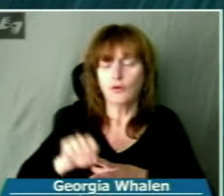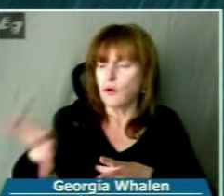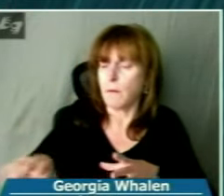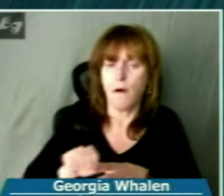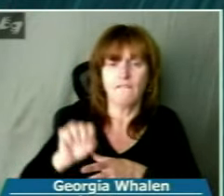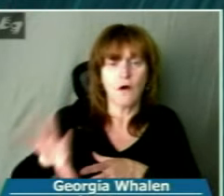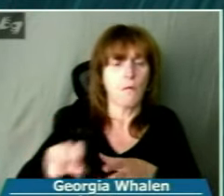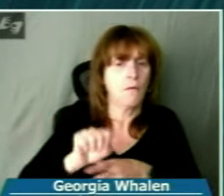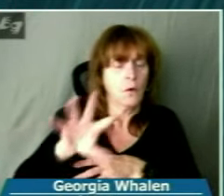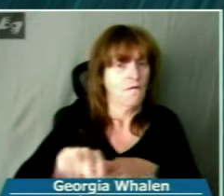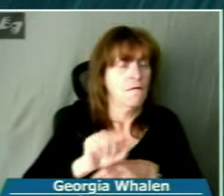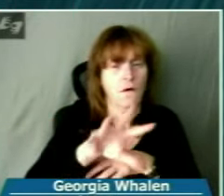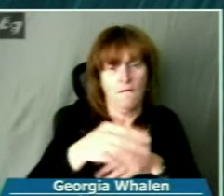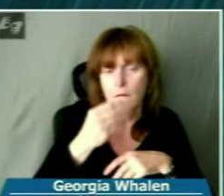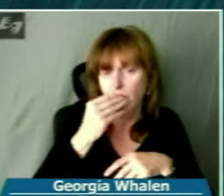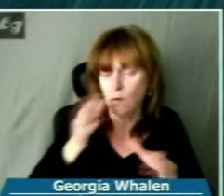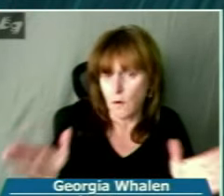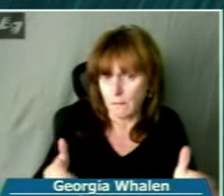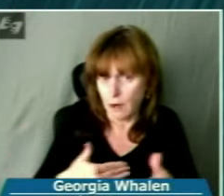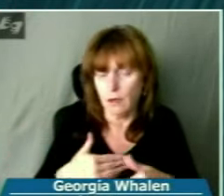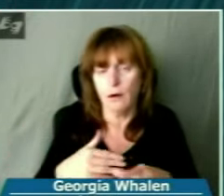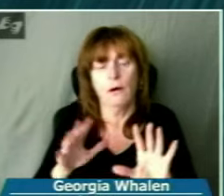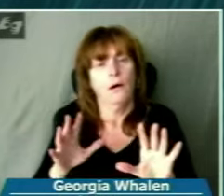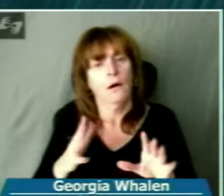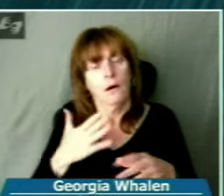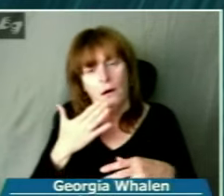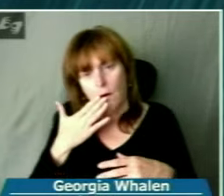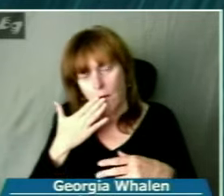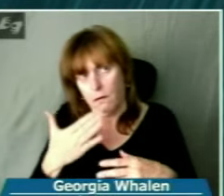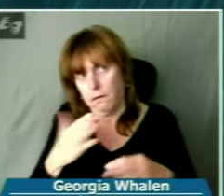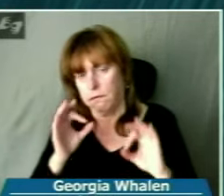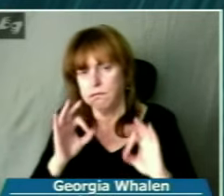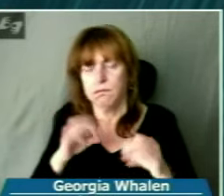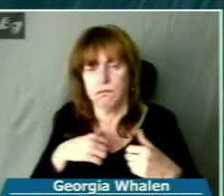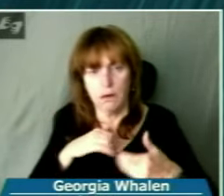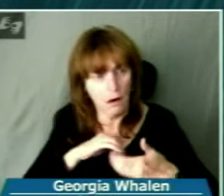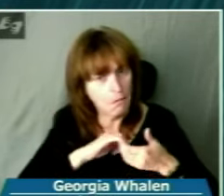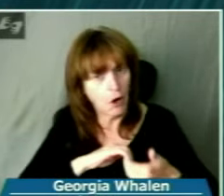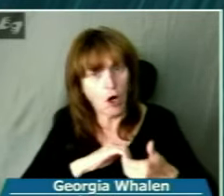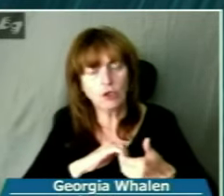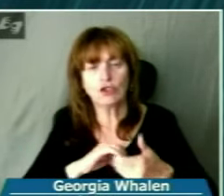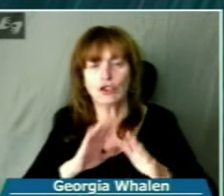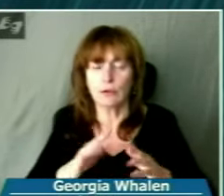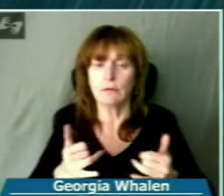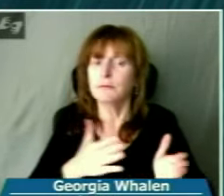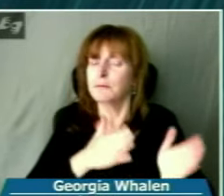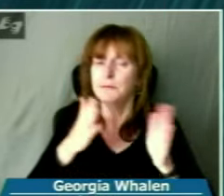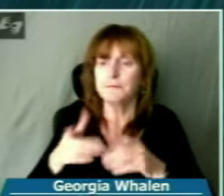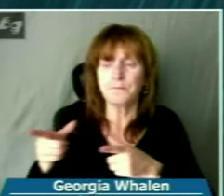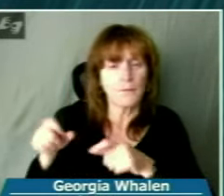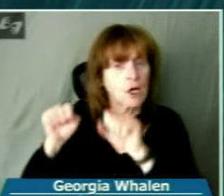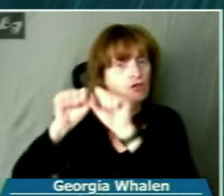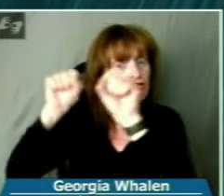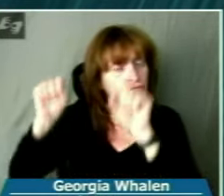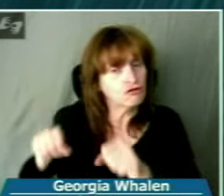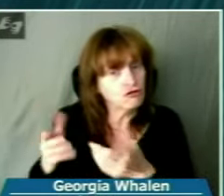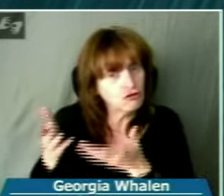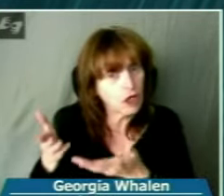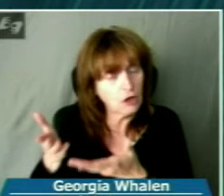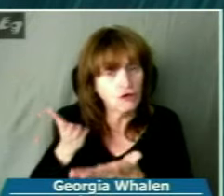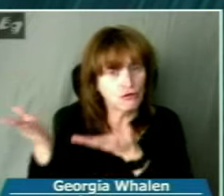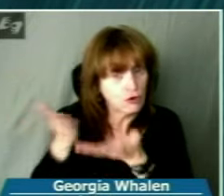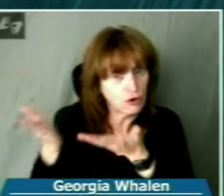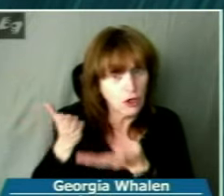one really quick example we knew right off the bat. The other was looking to the sector for the shelter sector for both men's,